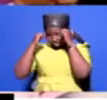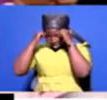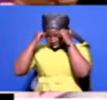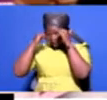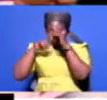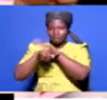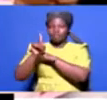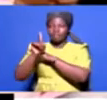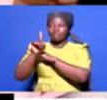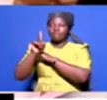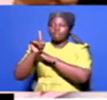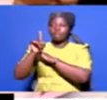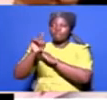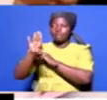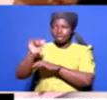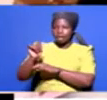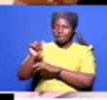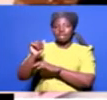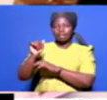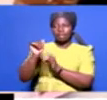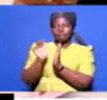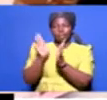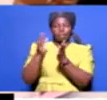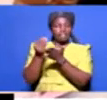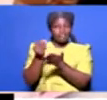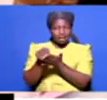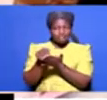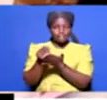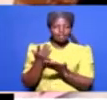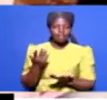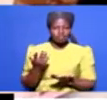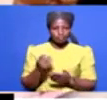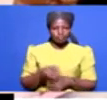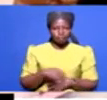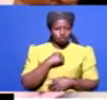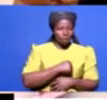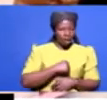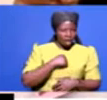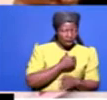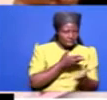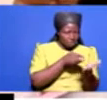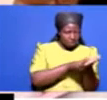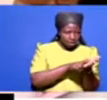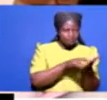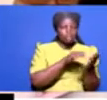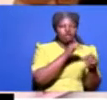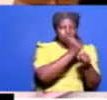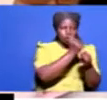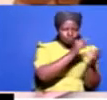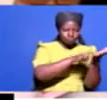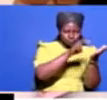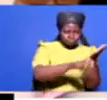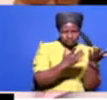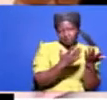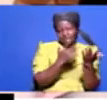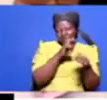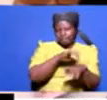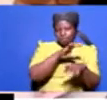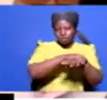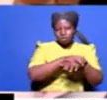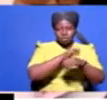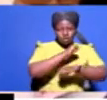Science, in Public Finance, sorry. I repeat. He resigned when he secured a scholarship to study for